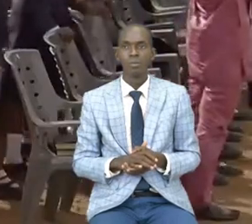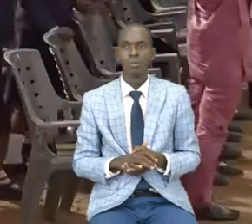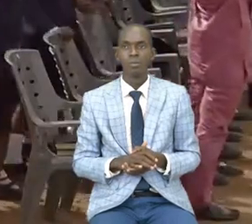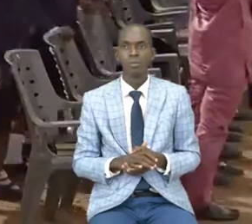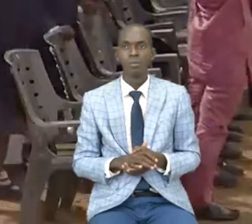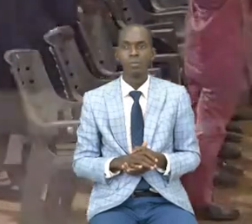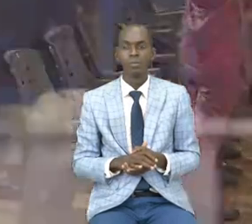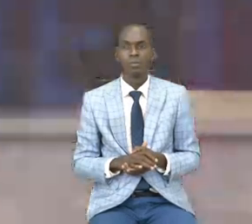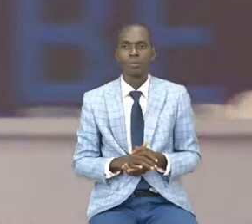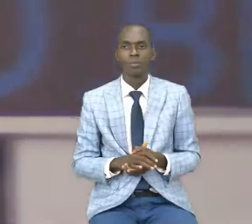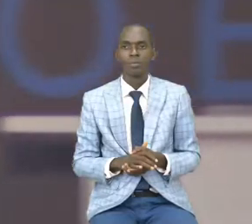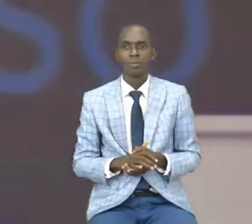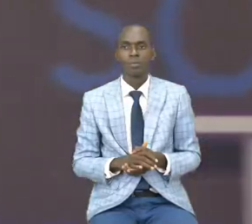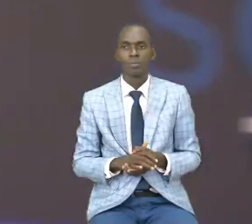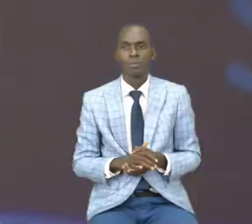You know,